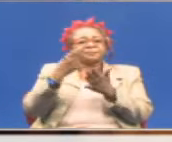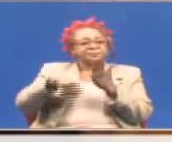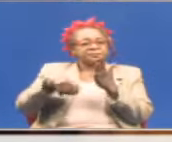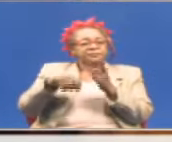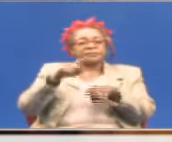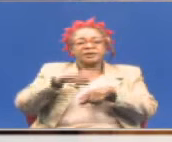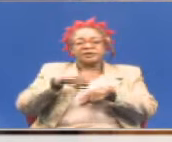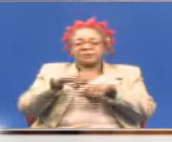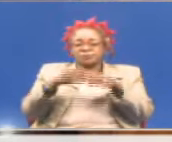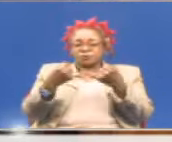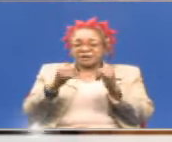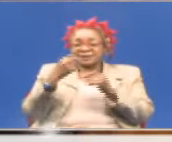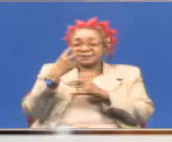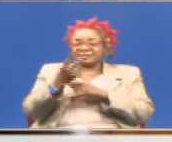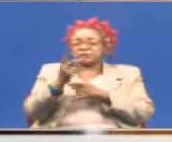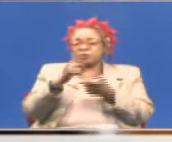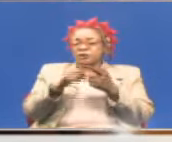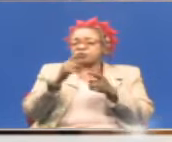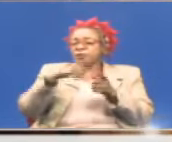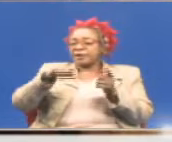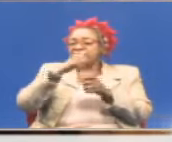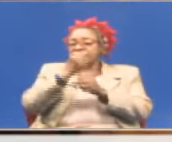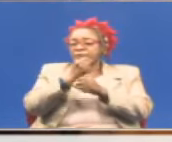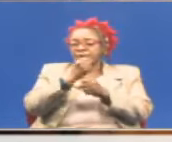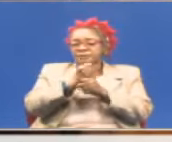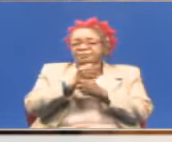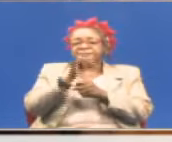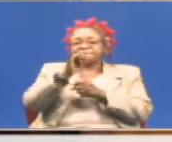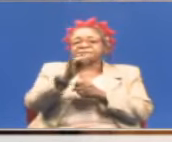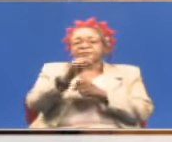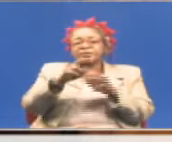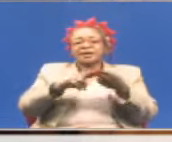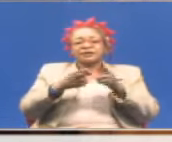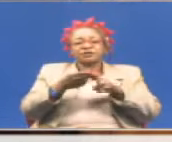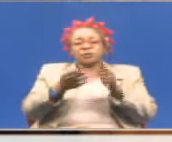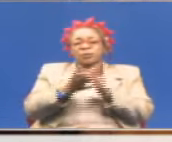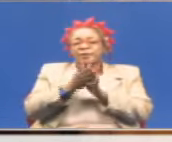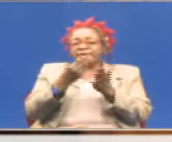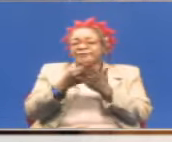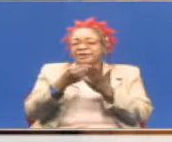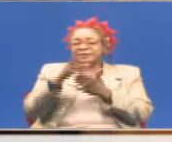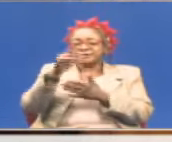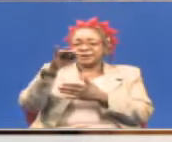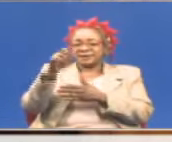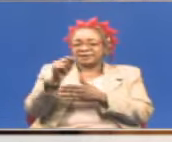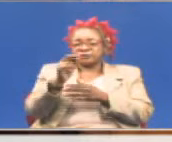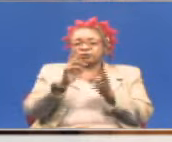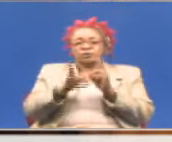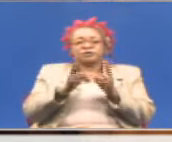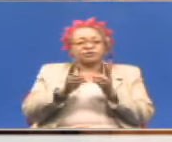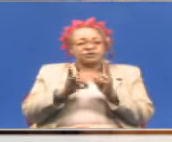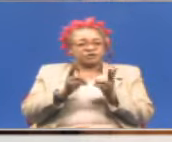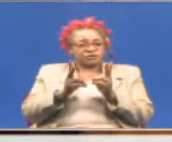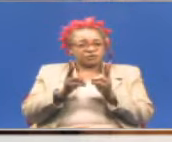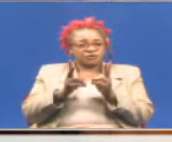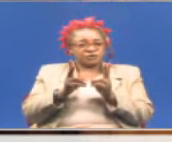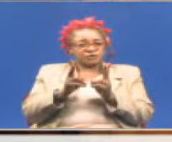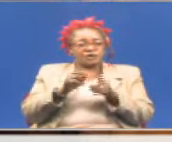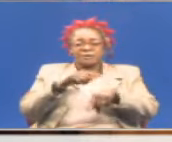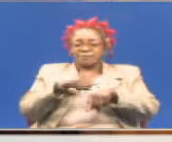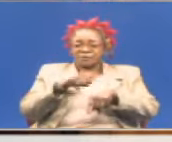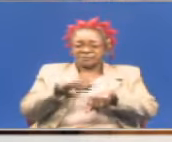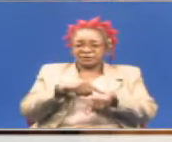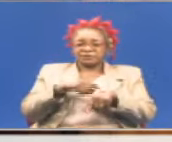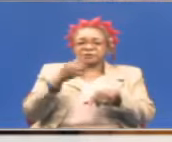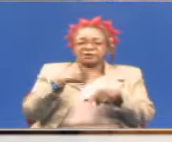look at this, what you're doing, Madam Chair, it has a direct correlation with the Finance Act of 2022. That the moment we allow money